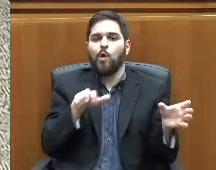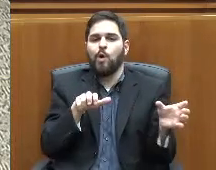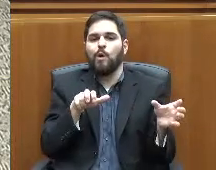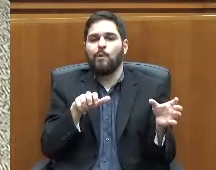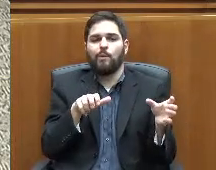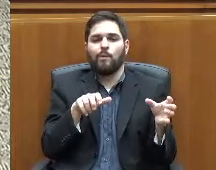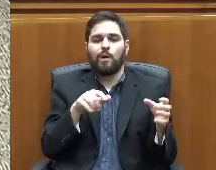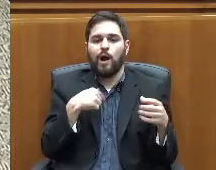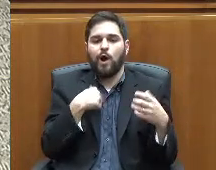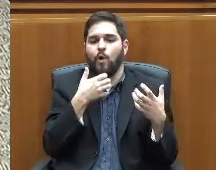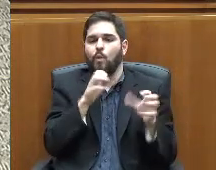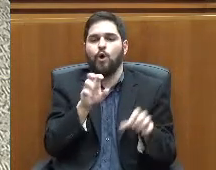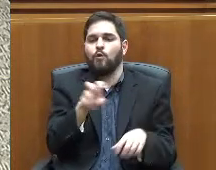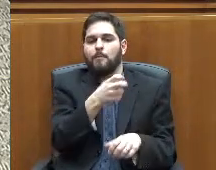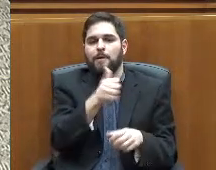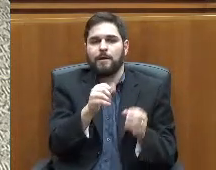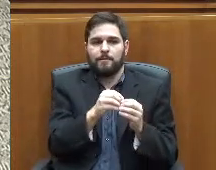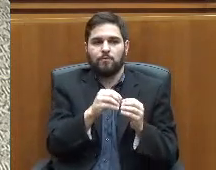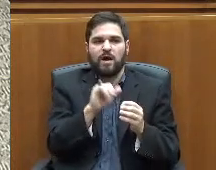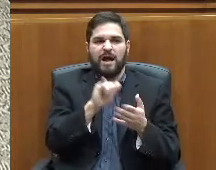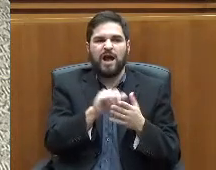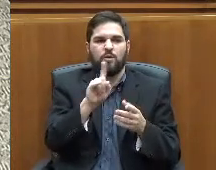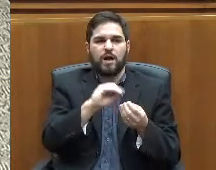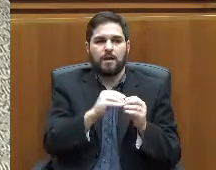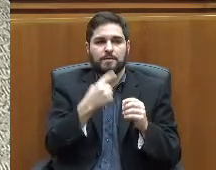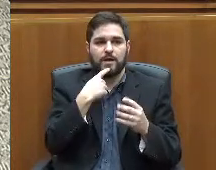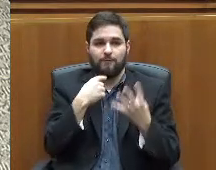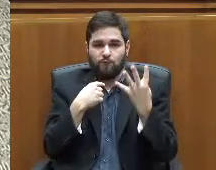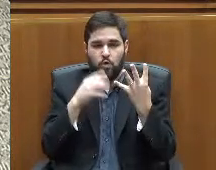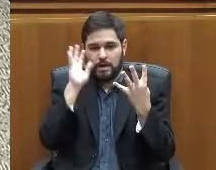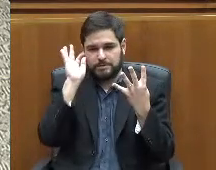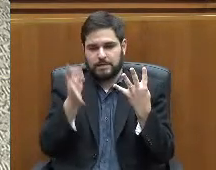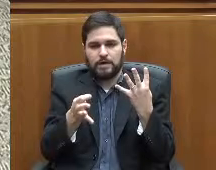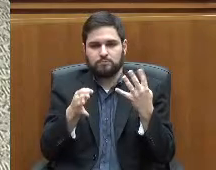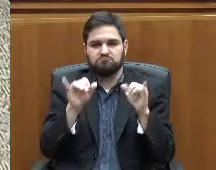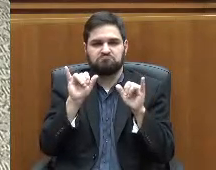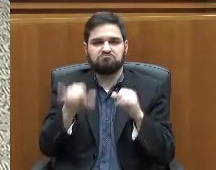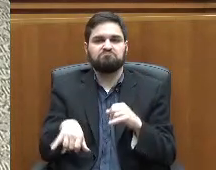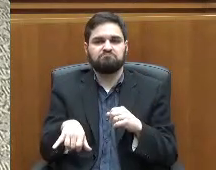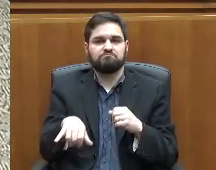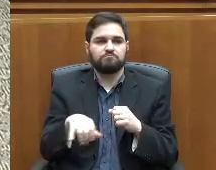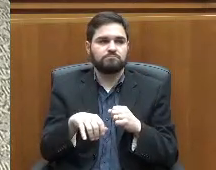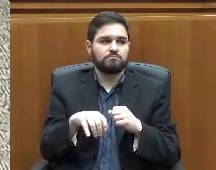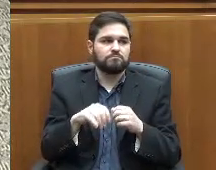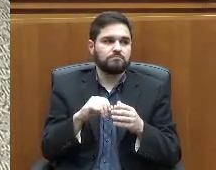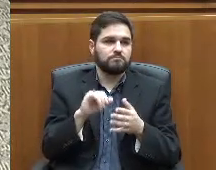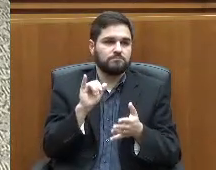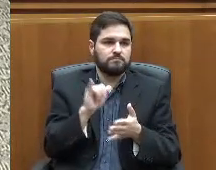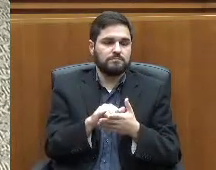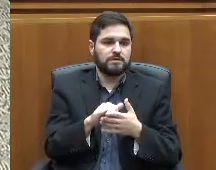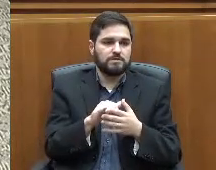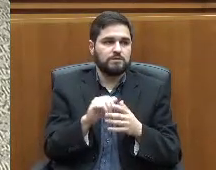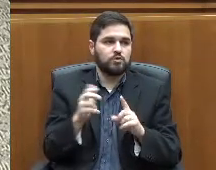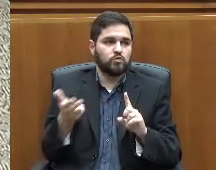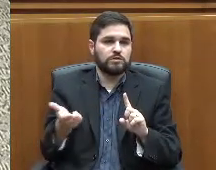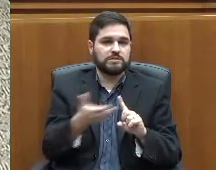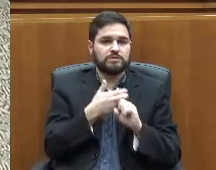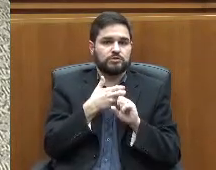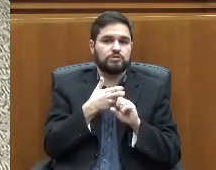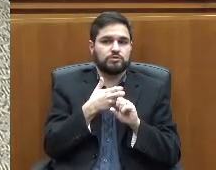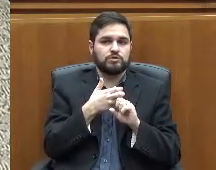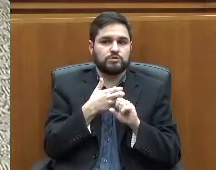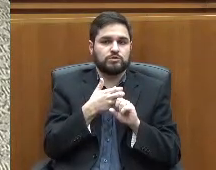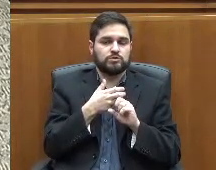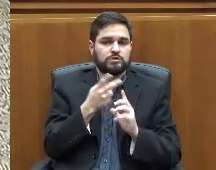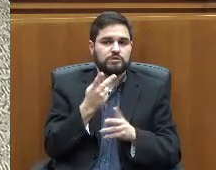that list, is where that number's coming from, those 4 that have decided to stay. It certainly is a retention